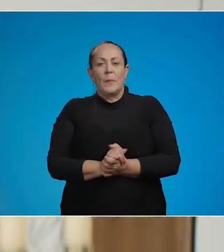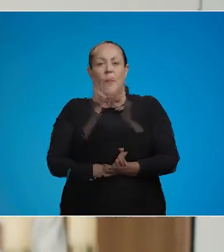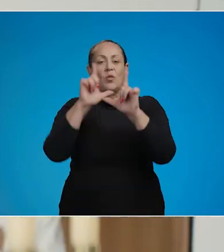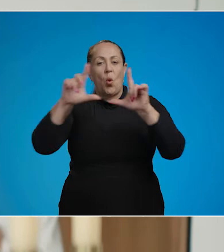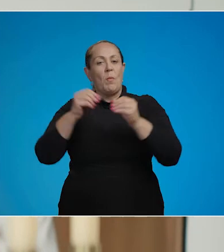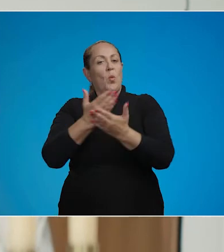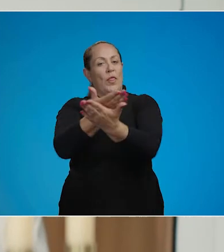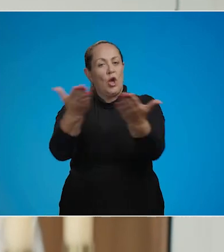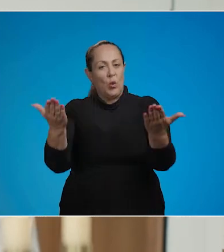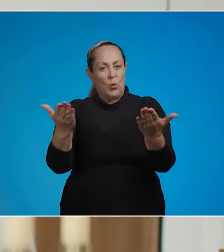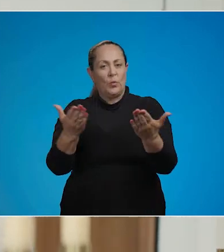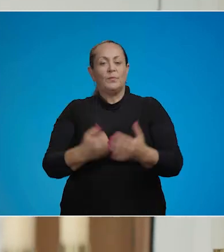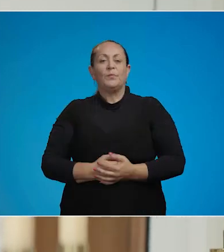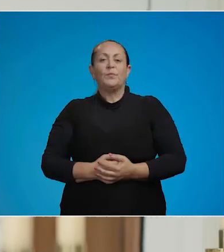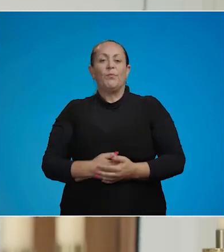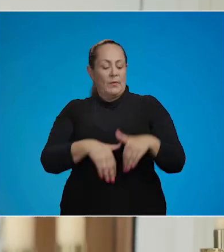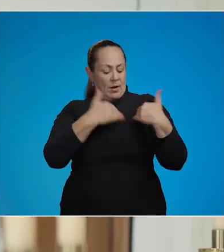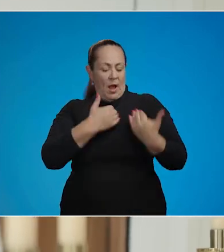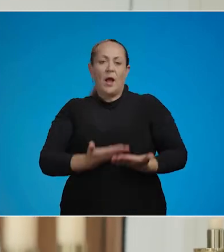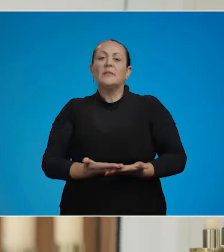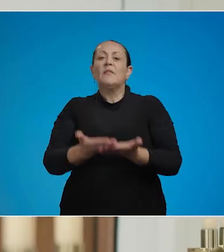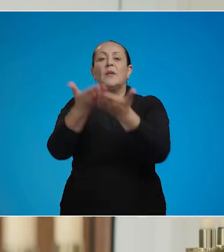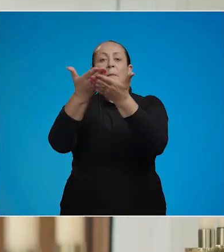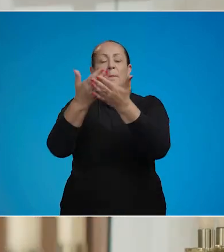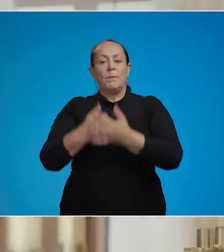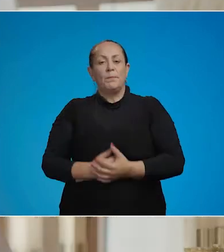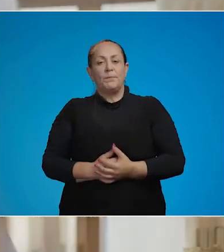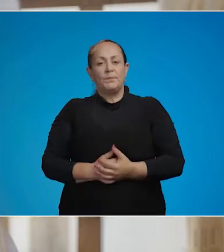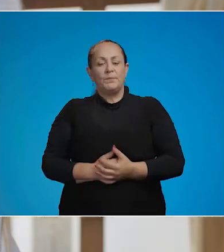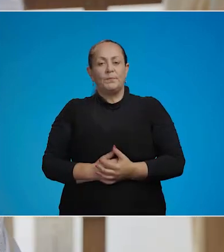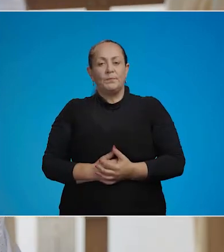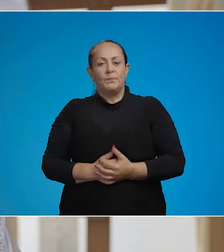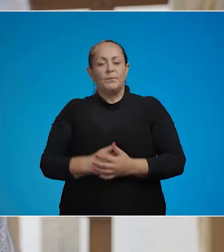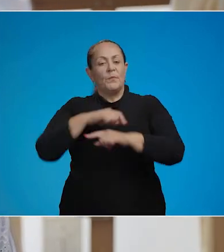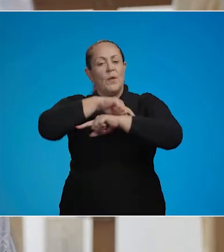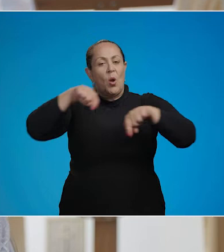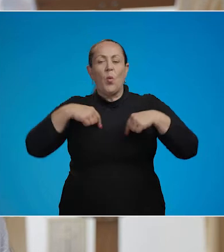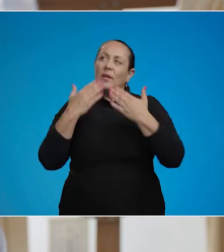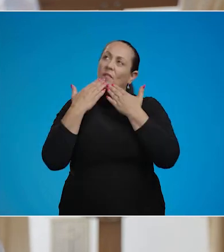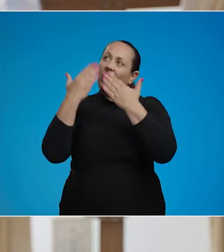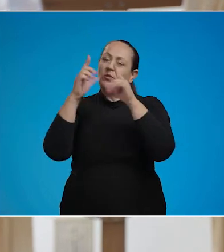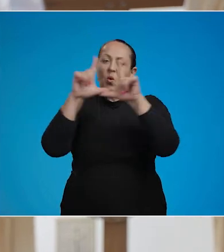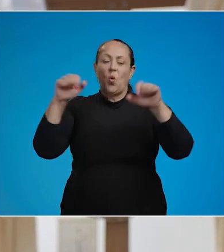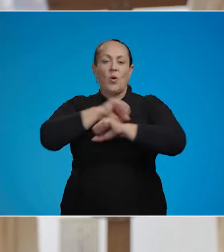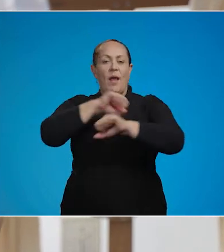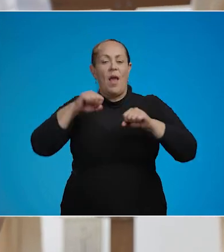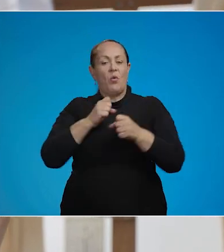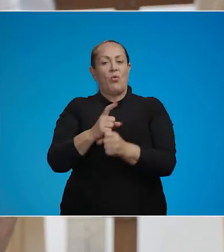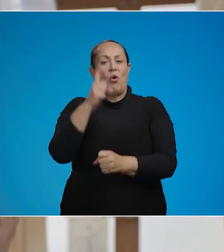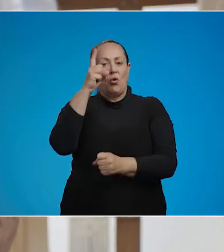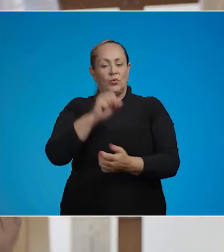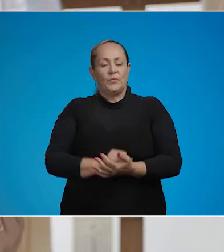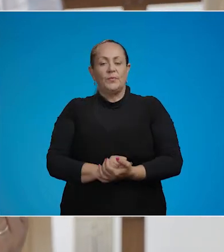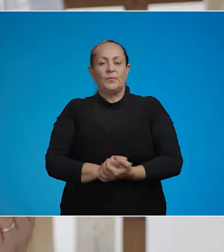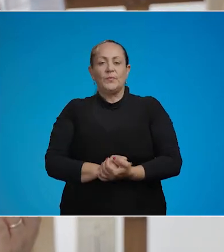The Lord be with you And with your spirit Lift up your hearts Let us give thanks to the Lord our